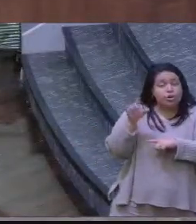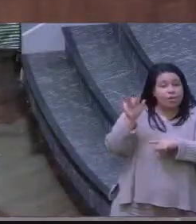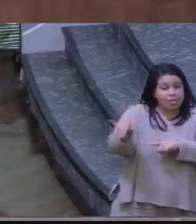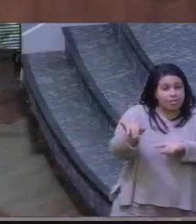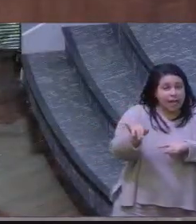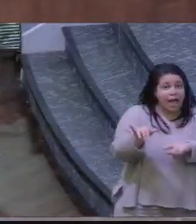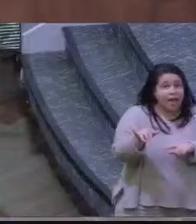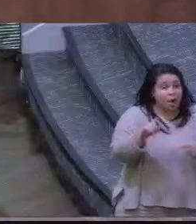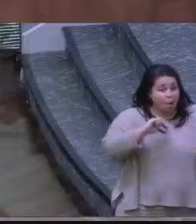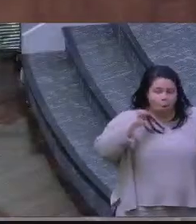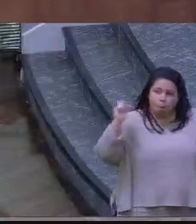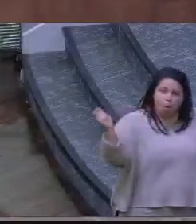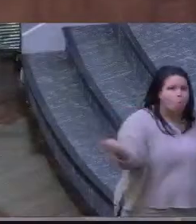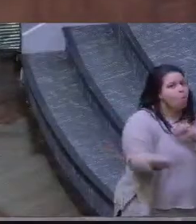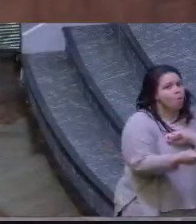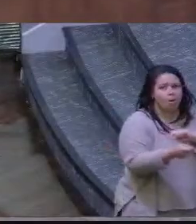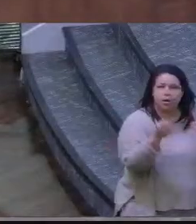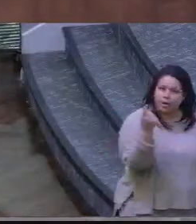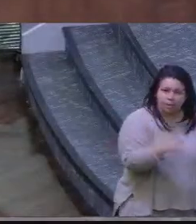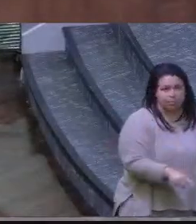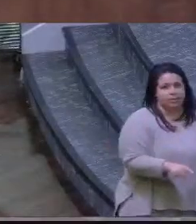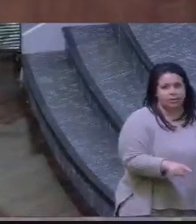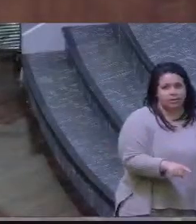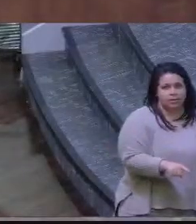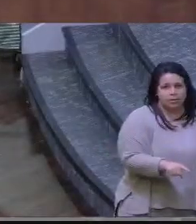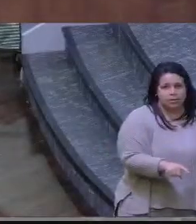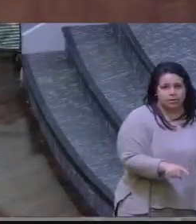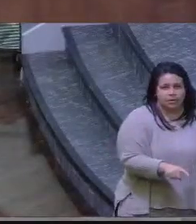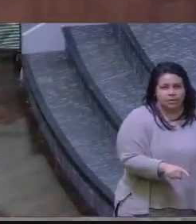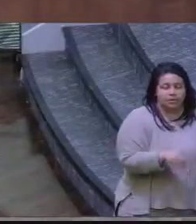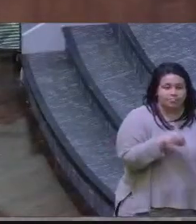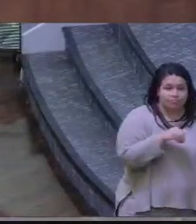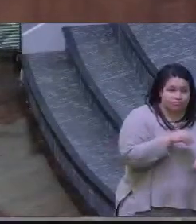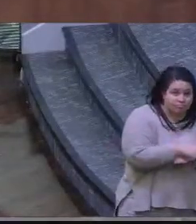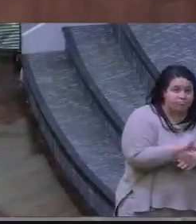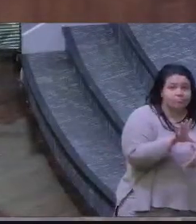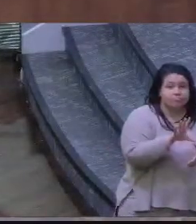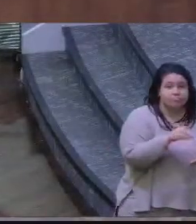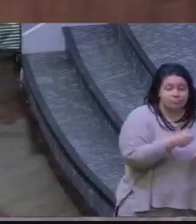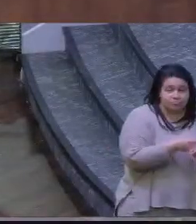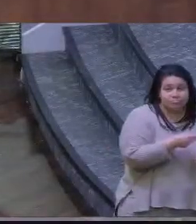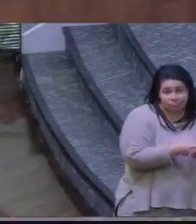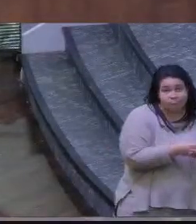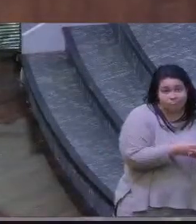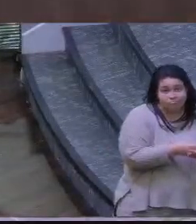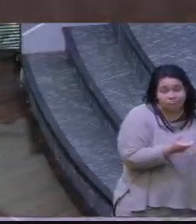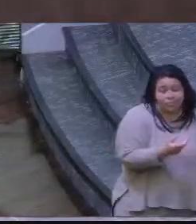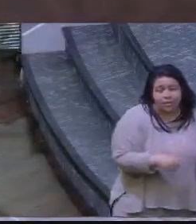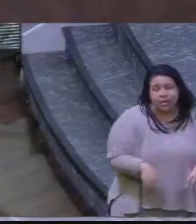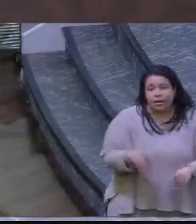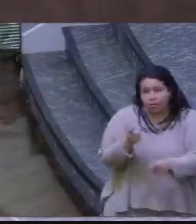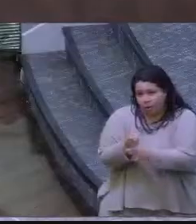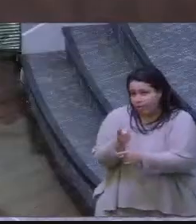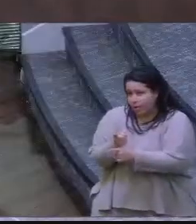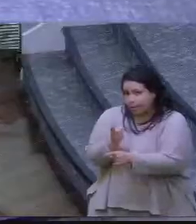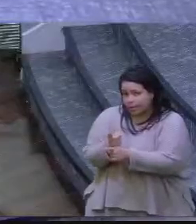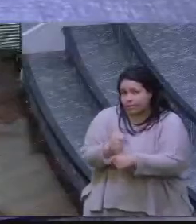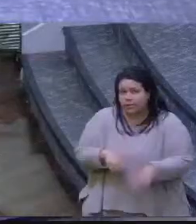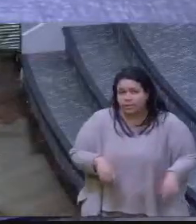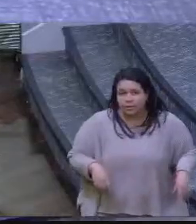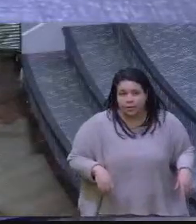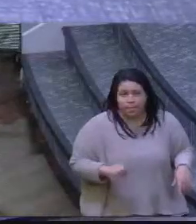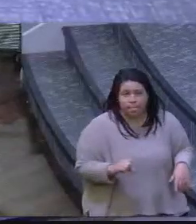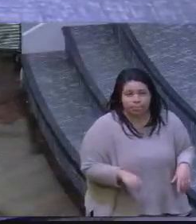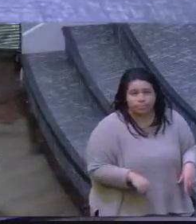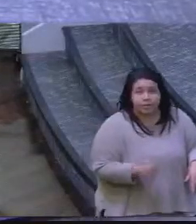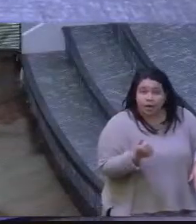drain. Right. So thank you. Thank you. Yes, sir. Thank you. Okay. Are there other questions?